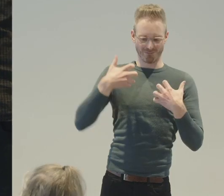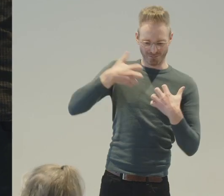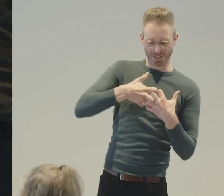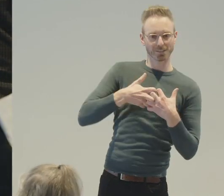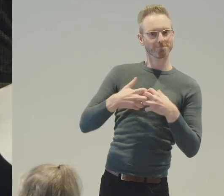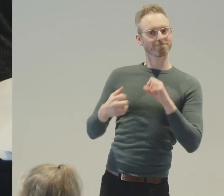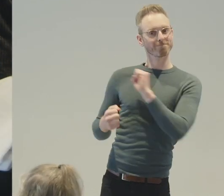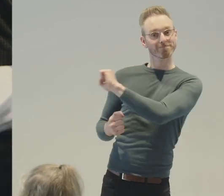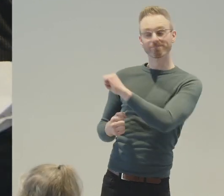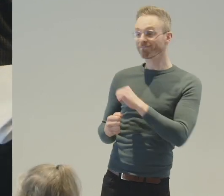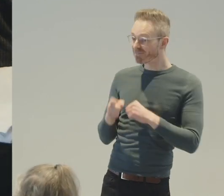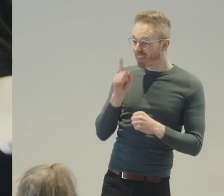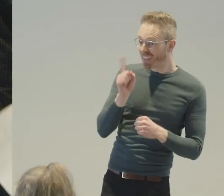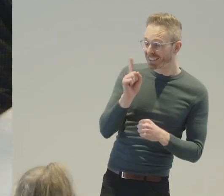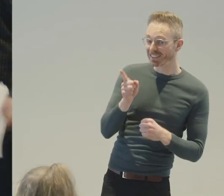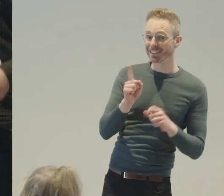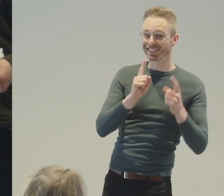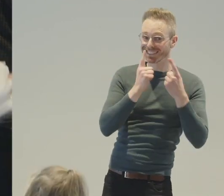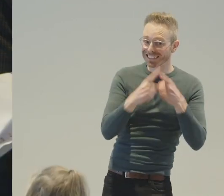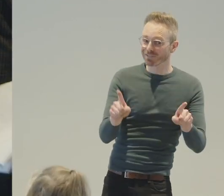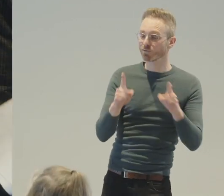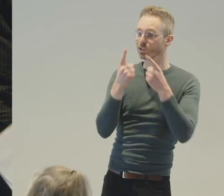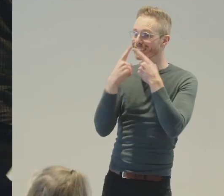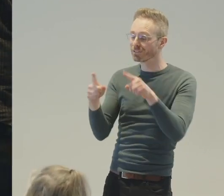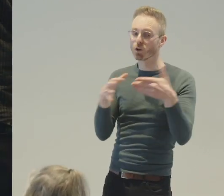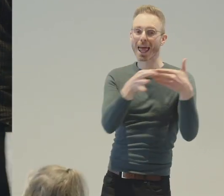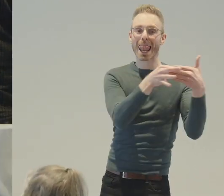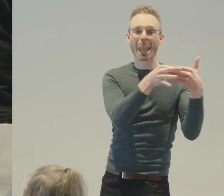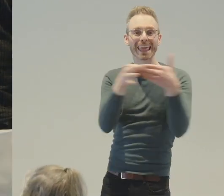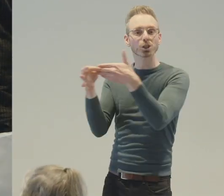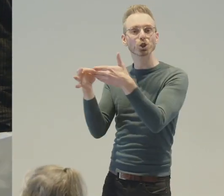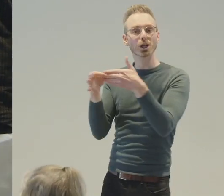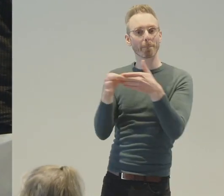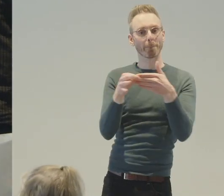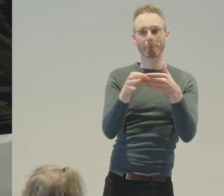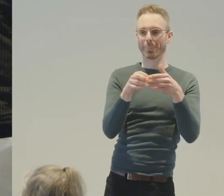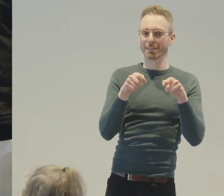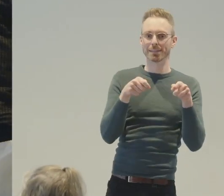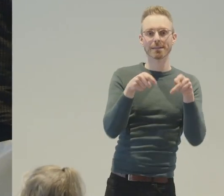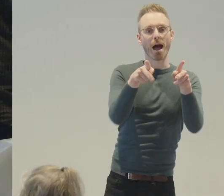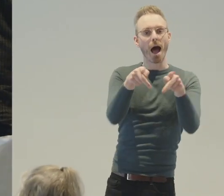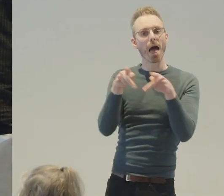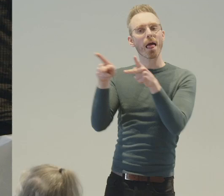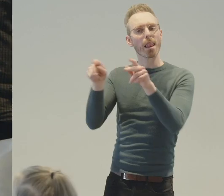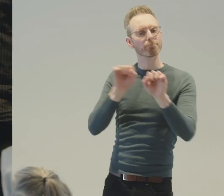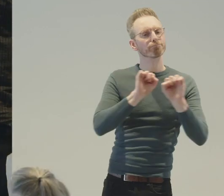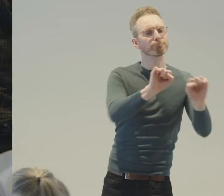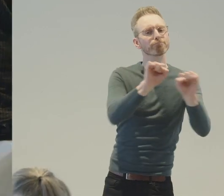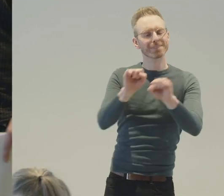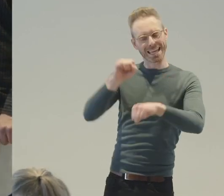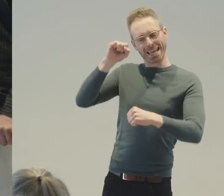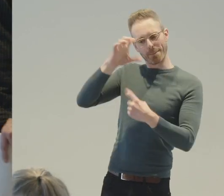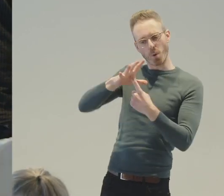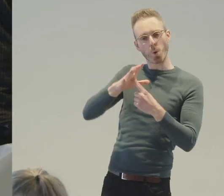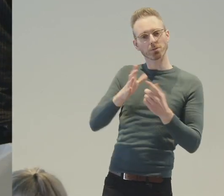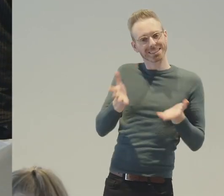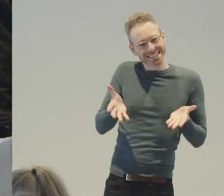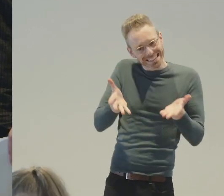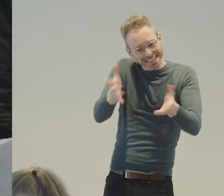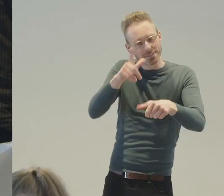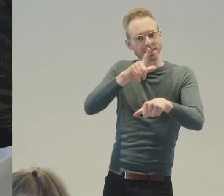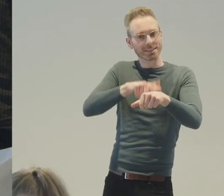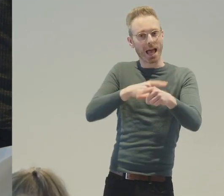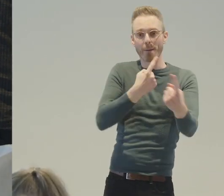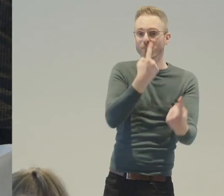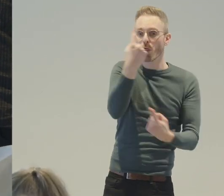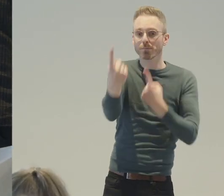has a different approach and different perspectives, and to acknowledge and give time and space for that too. And the last one is valuing lived experience,